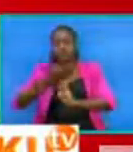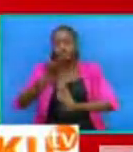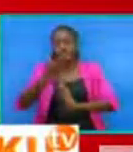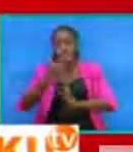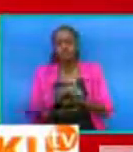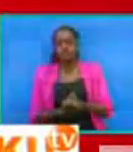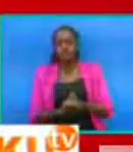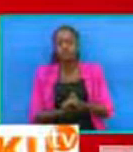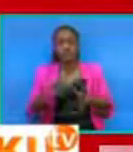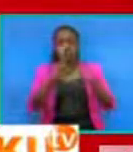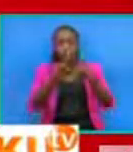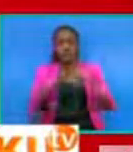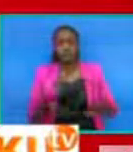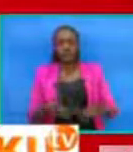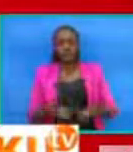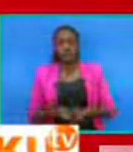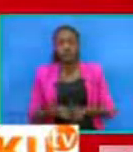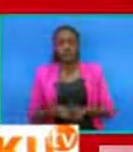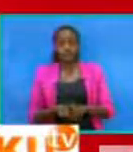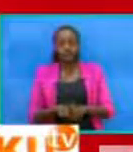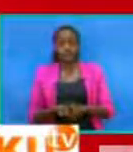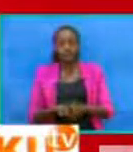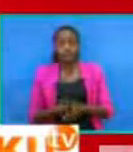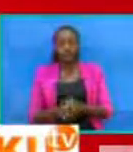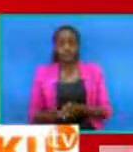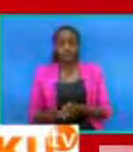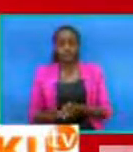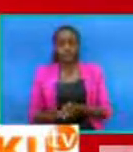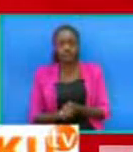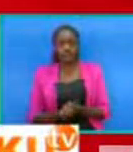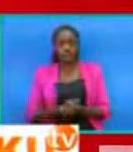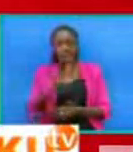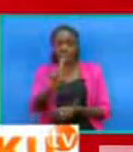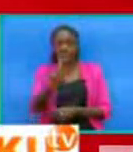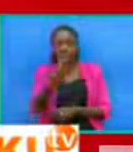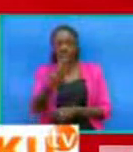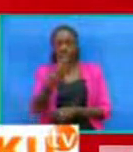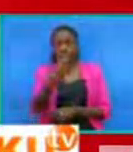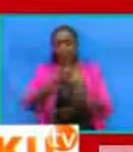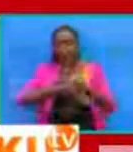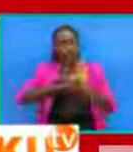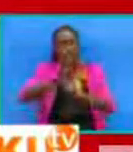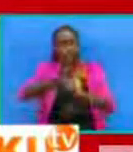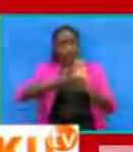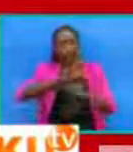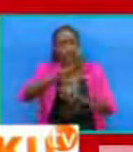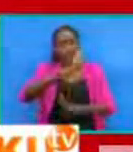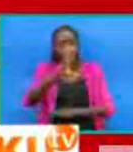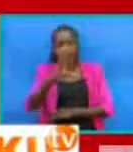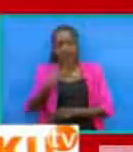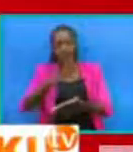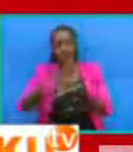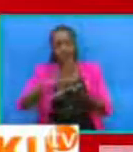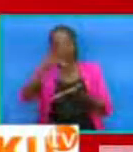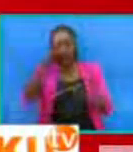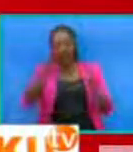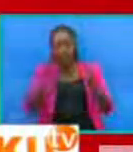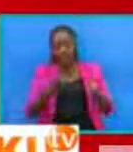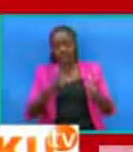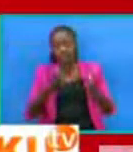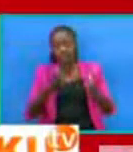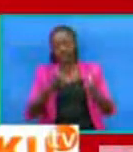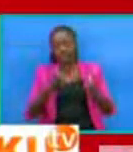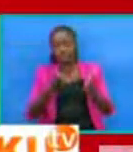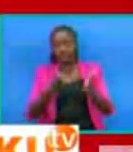There was also the first marathon African runners